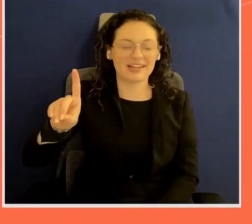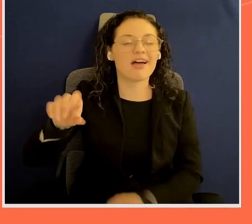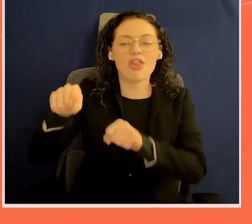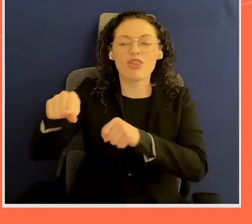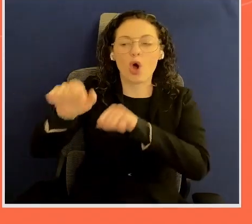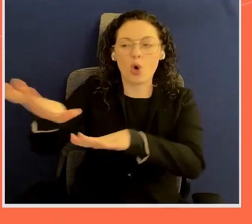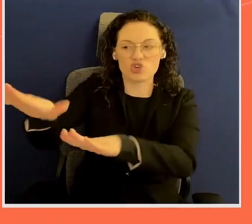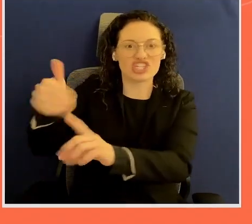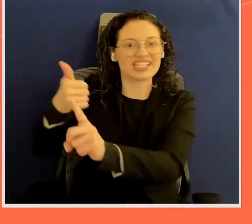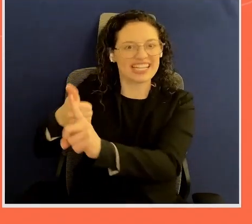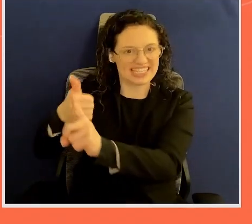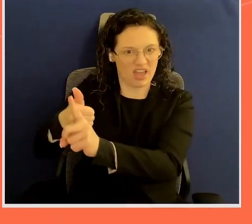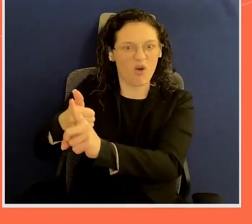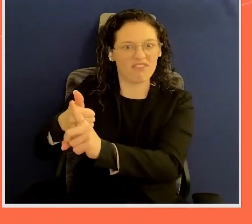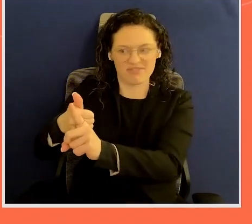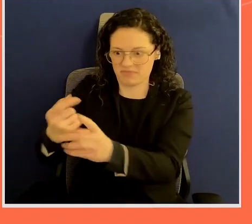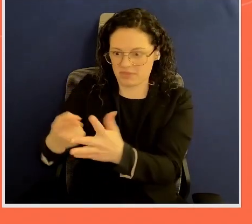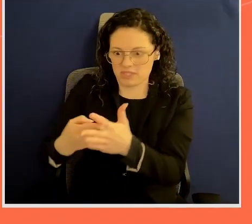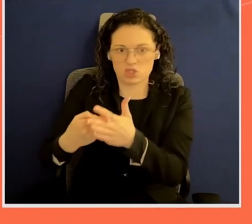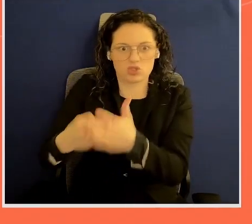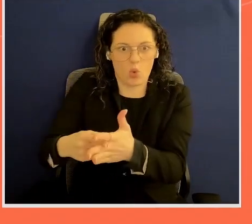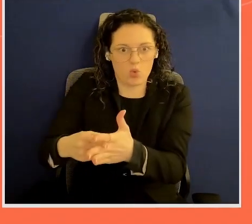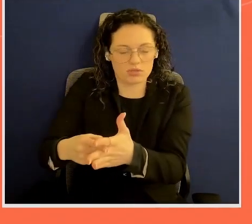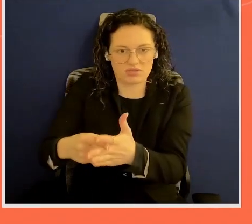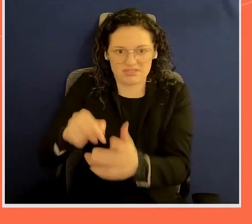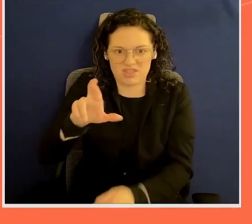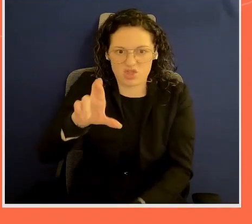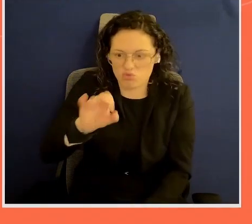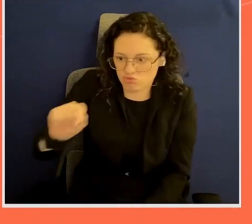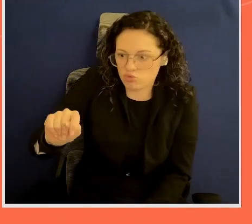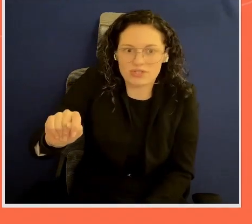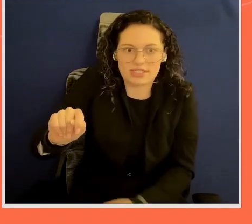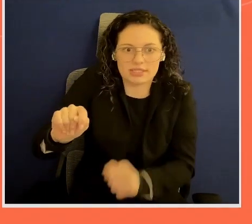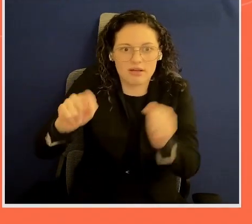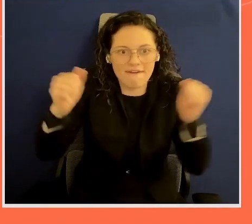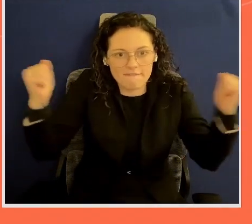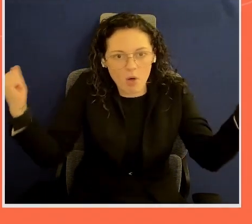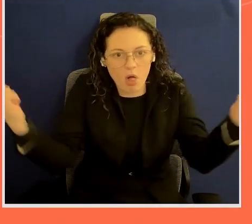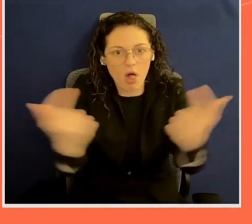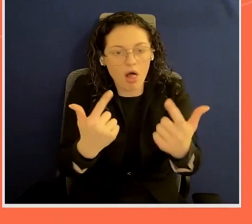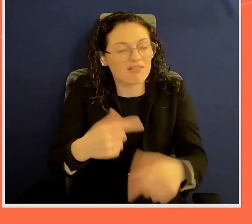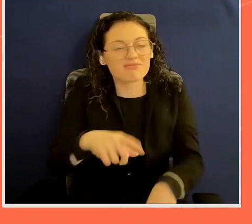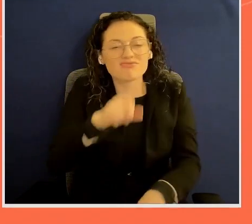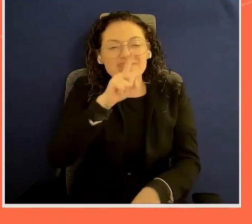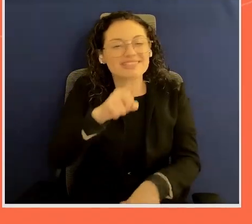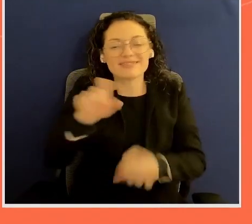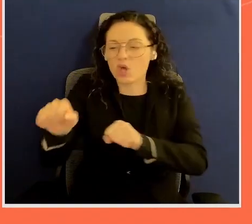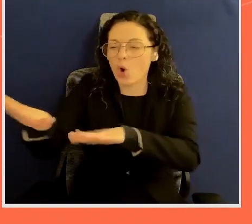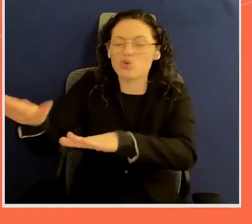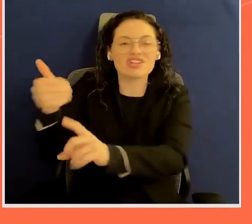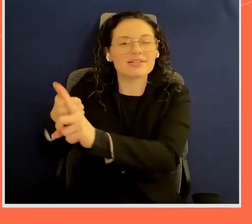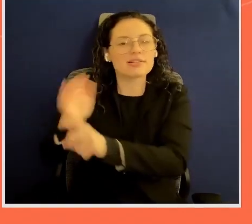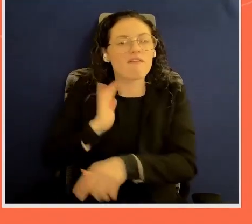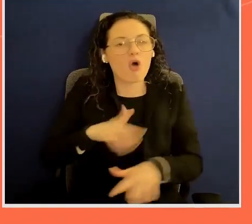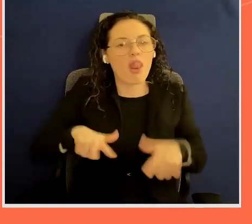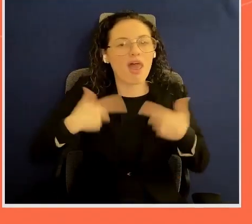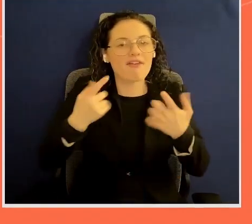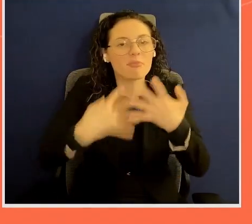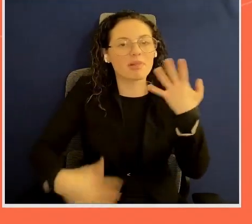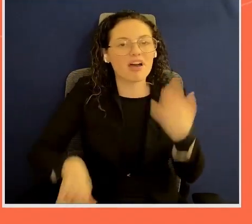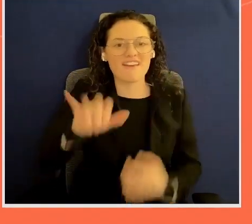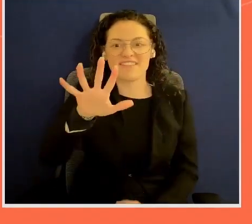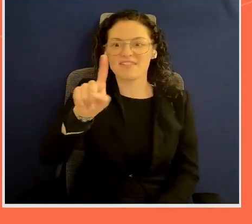practices and mixed management methods that respond to change and external pressures. Our moral obligation to protect